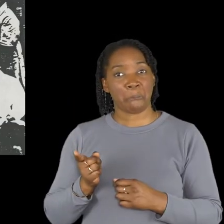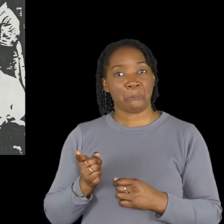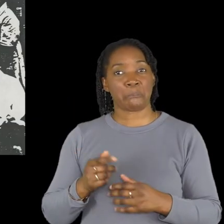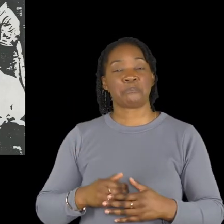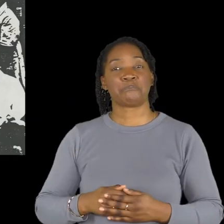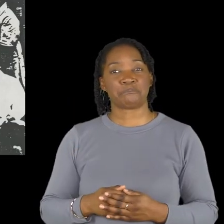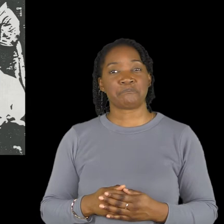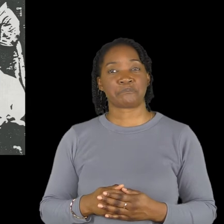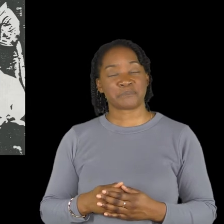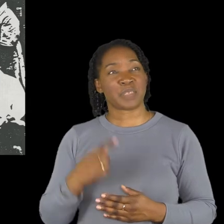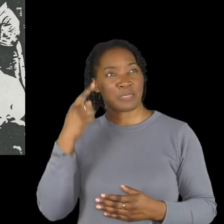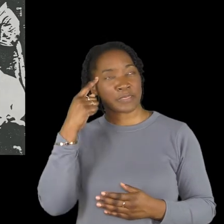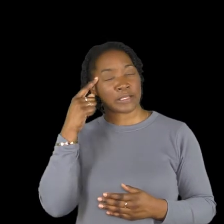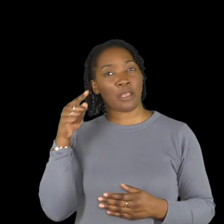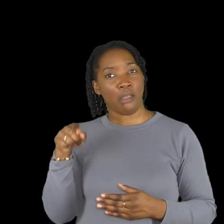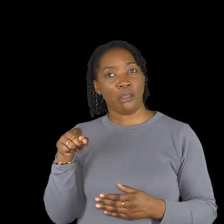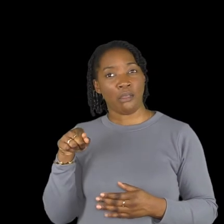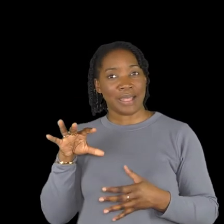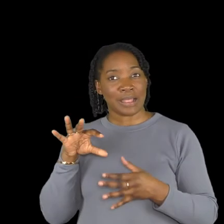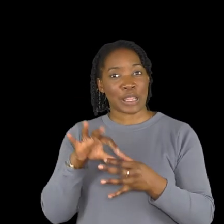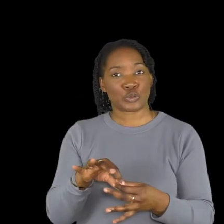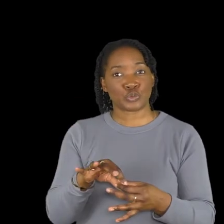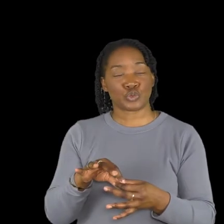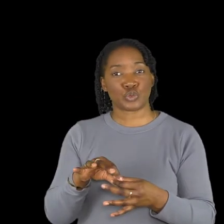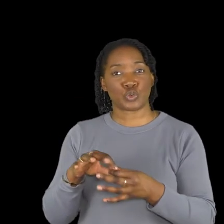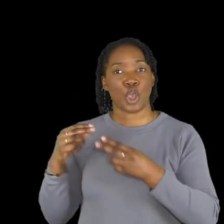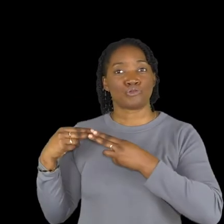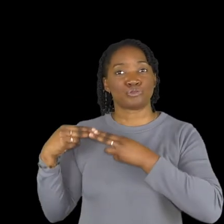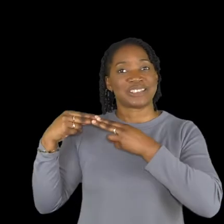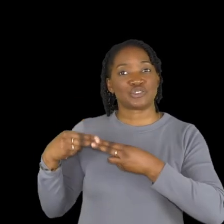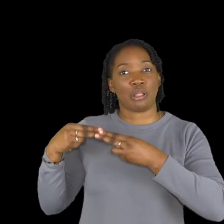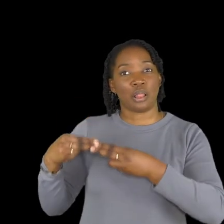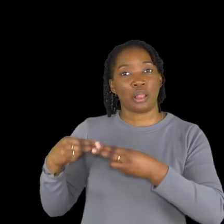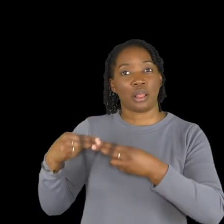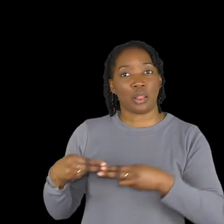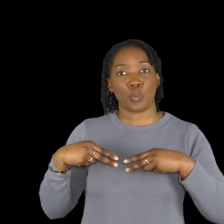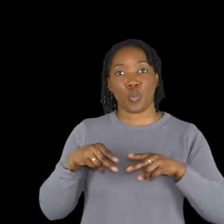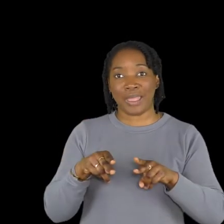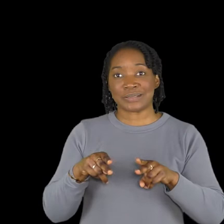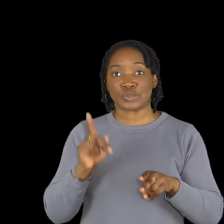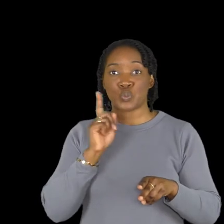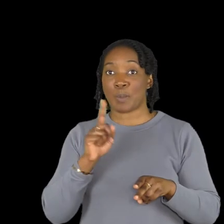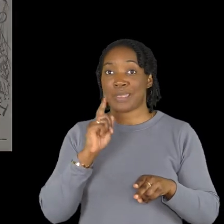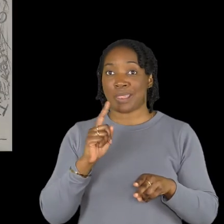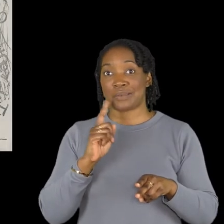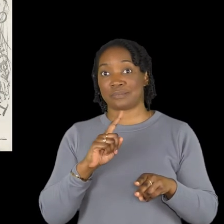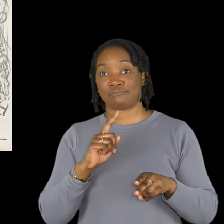where I guess we tapped into the traditional ways that women